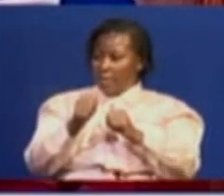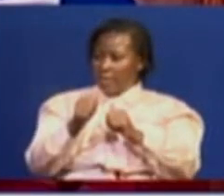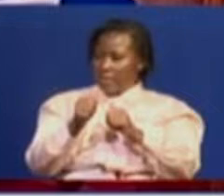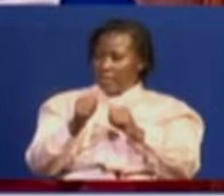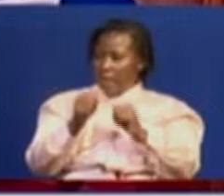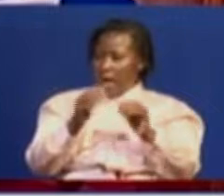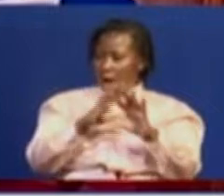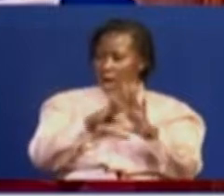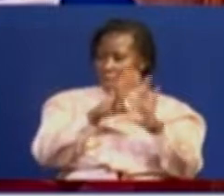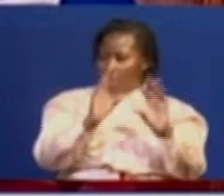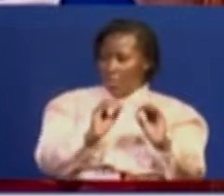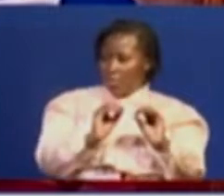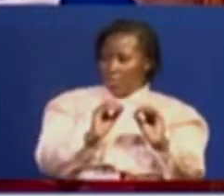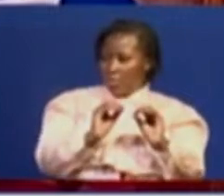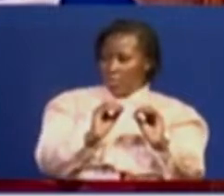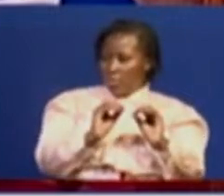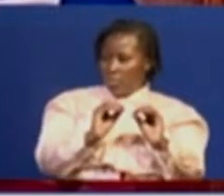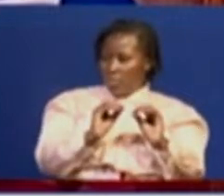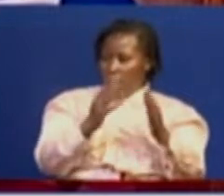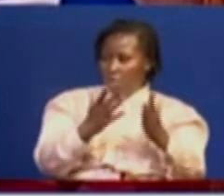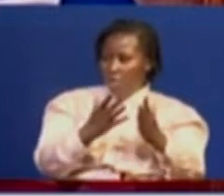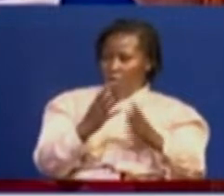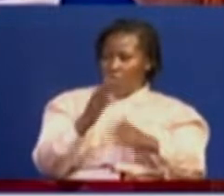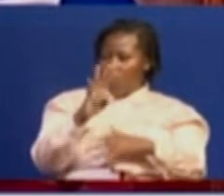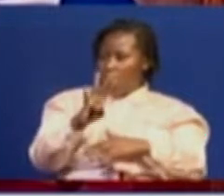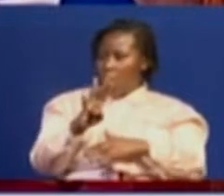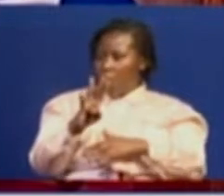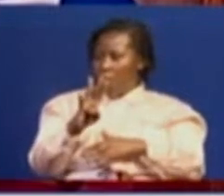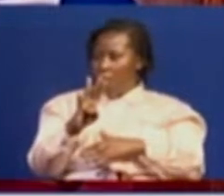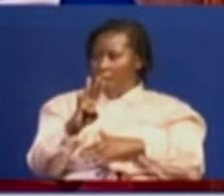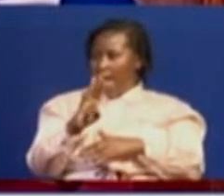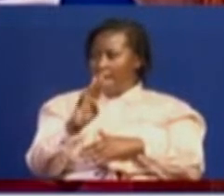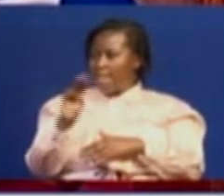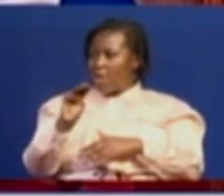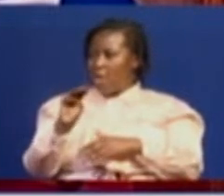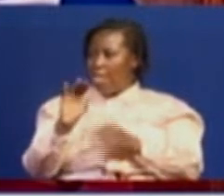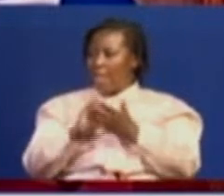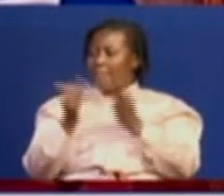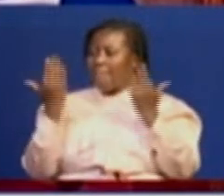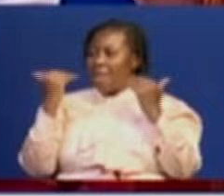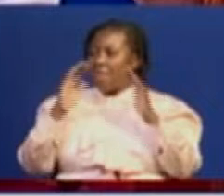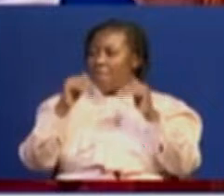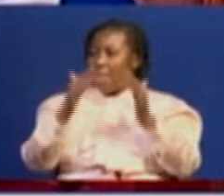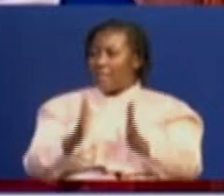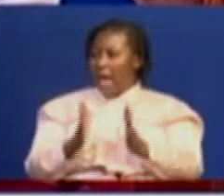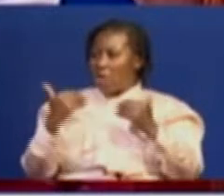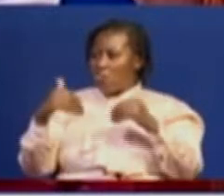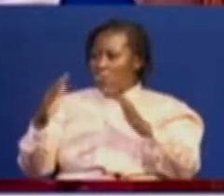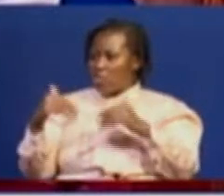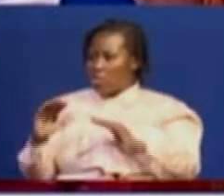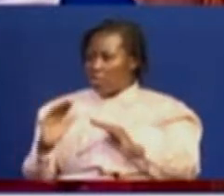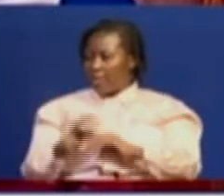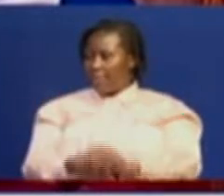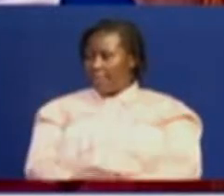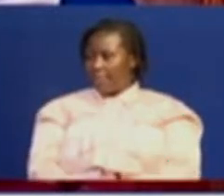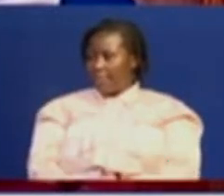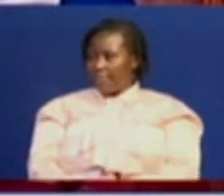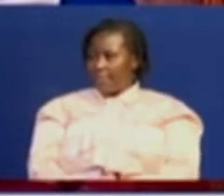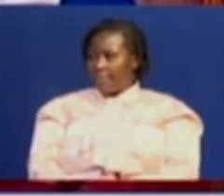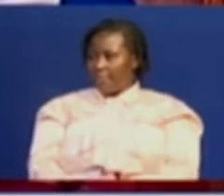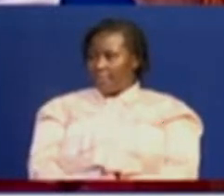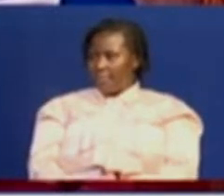Which translates closely to 4 million that Meru farmers are losing.